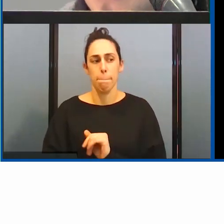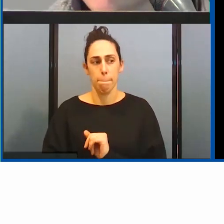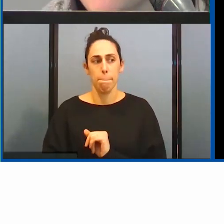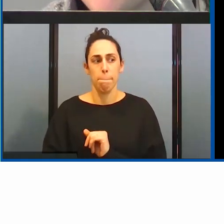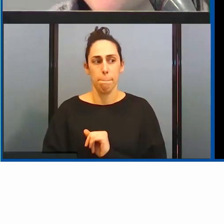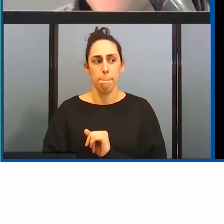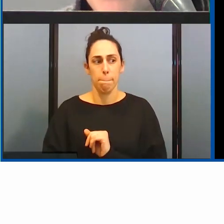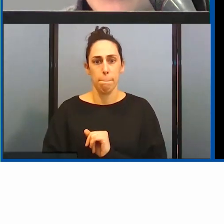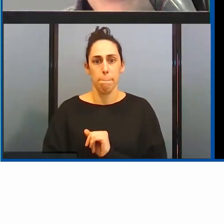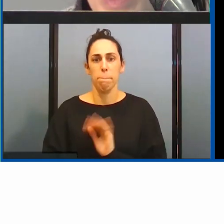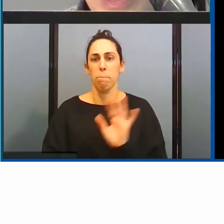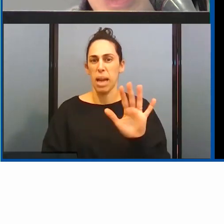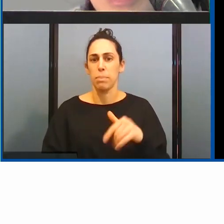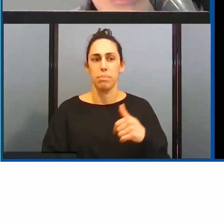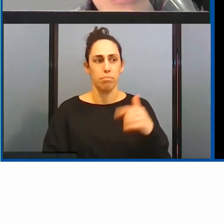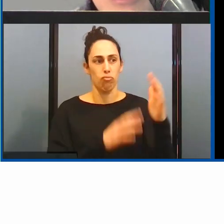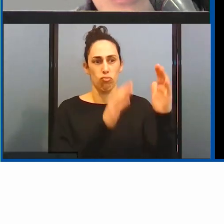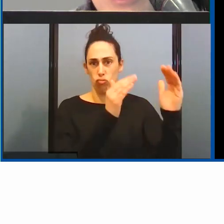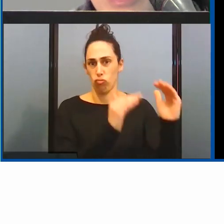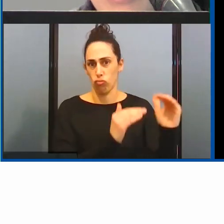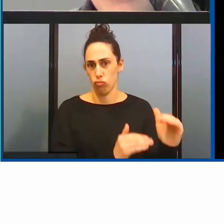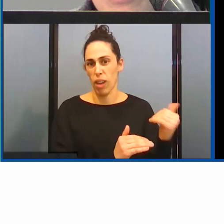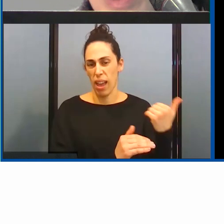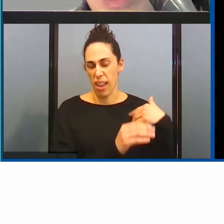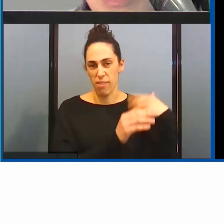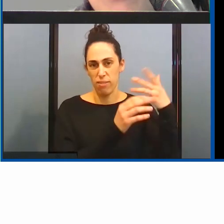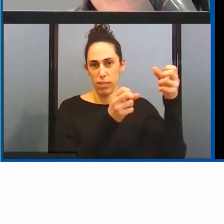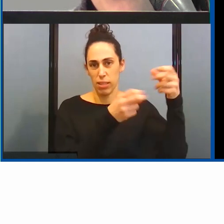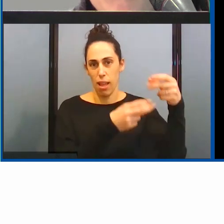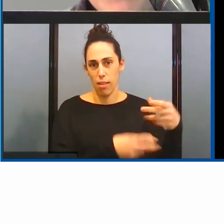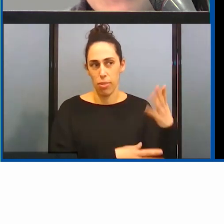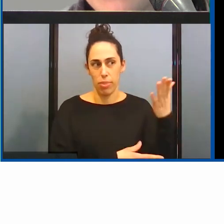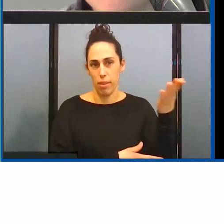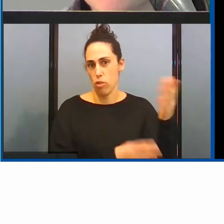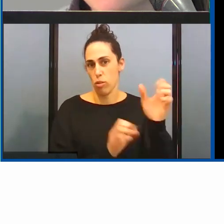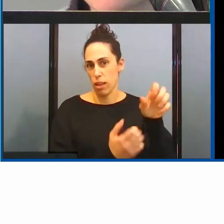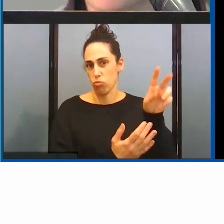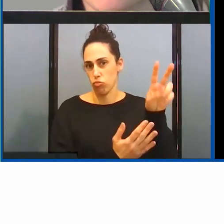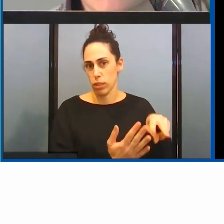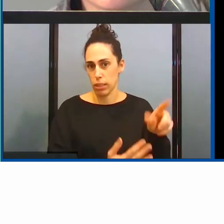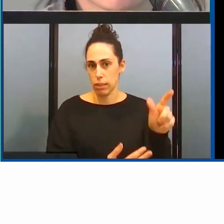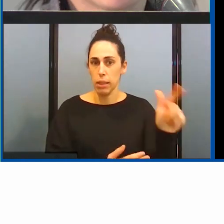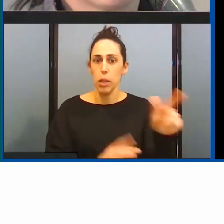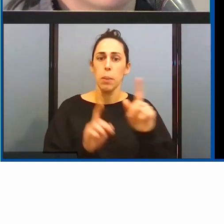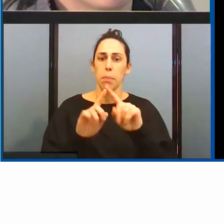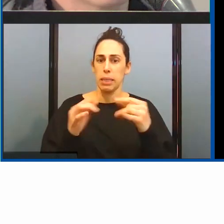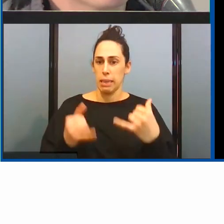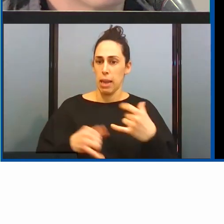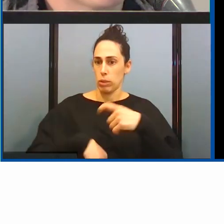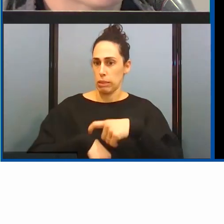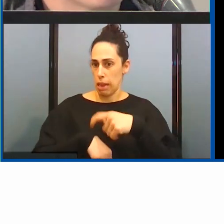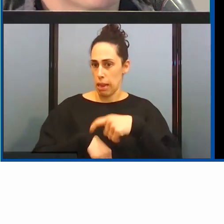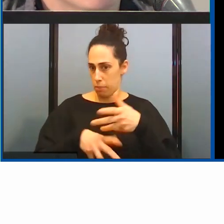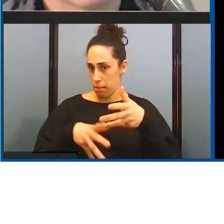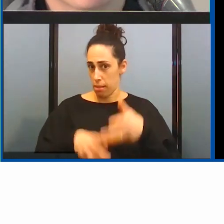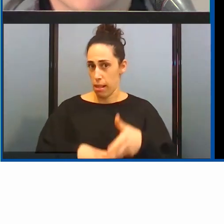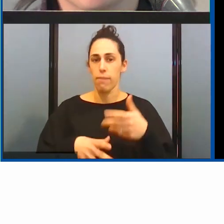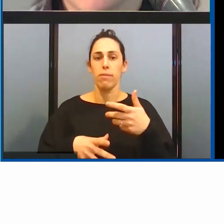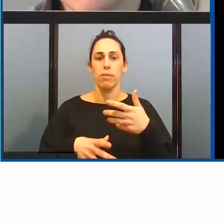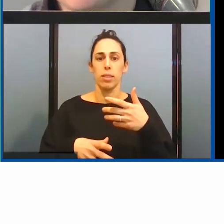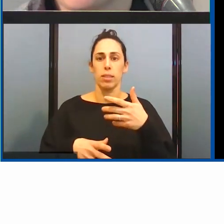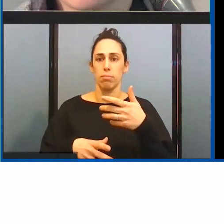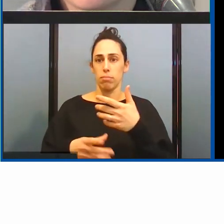wanted to leave time for is questions, and questions for me, questions for CASA that might come